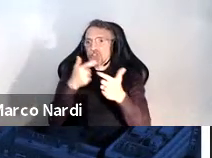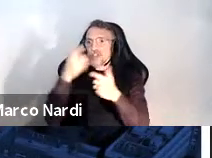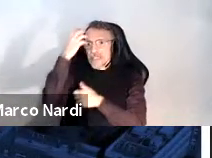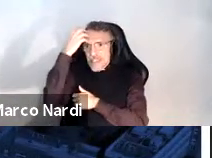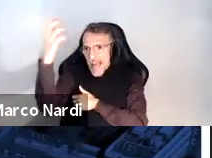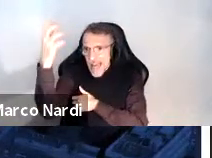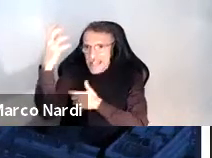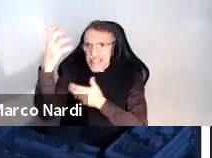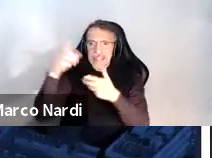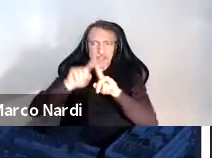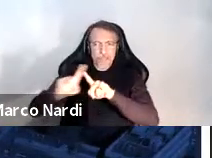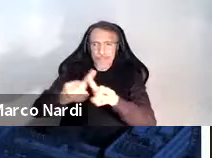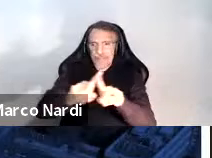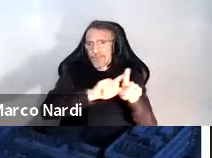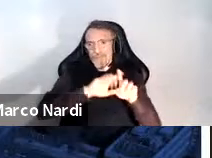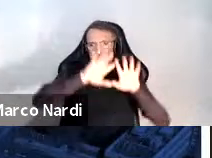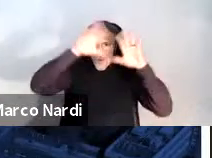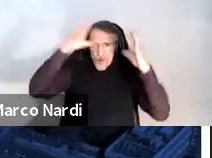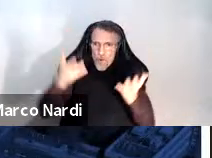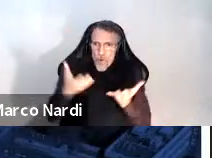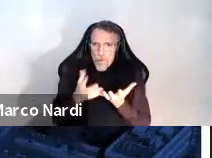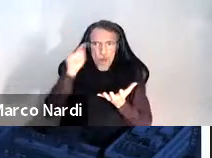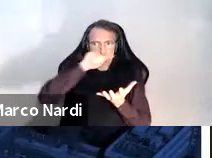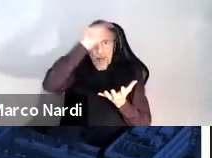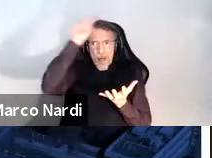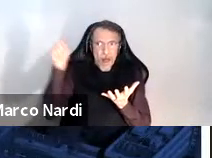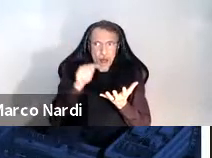all corners of the global economy, okay,